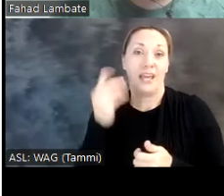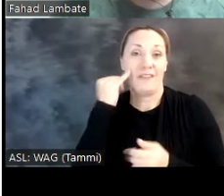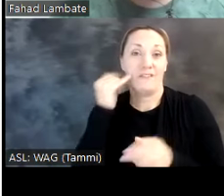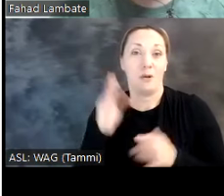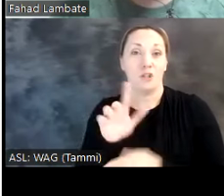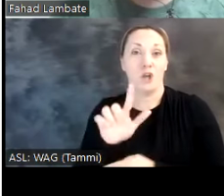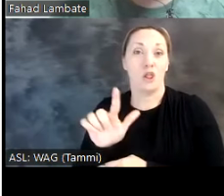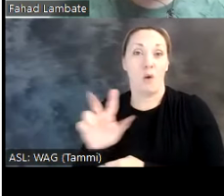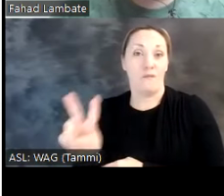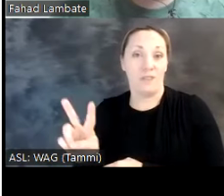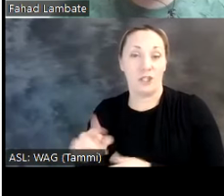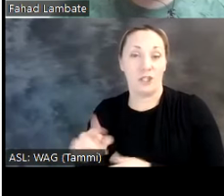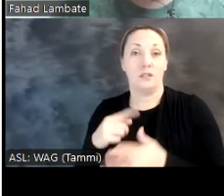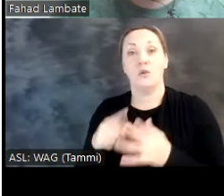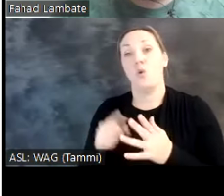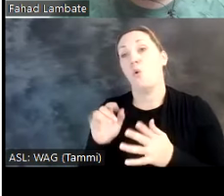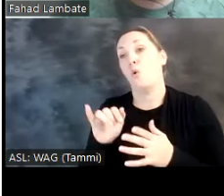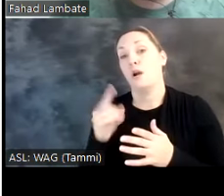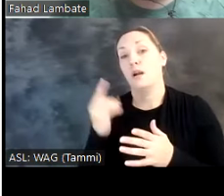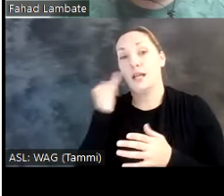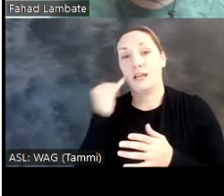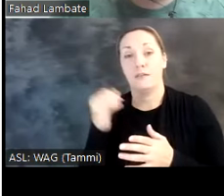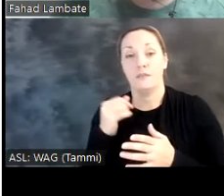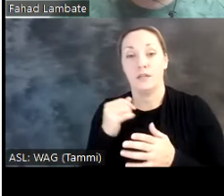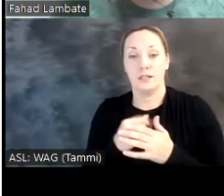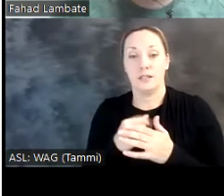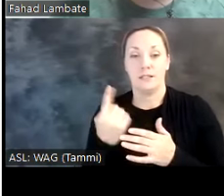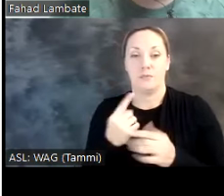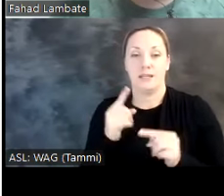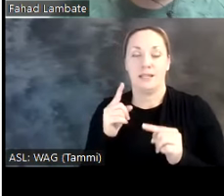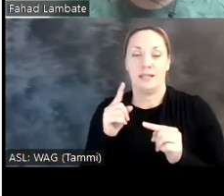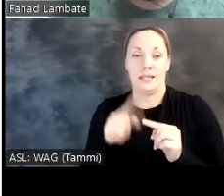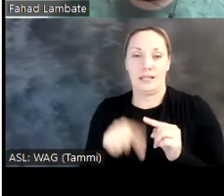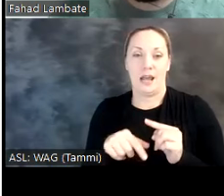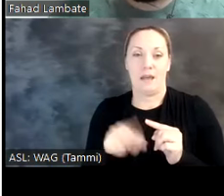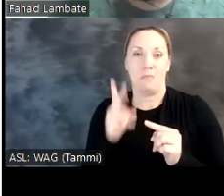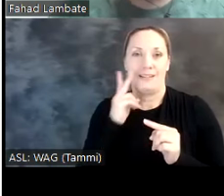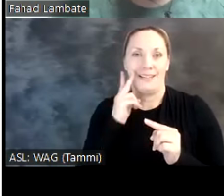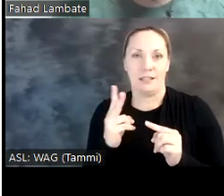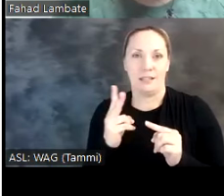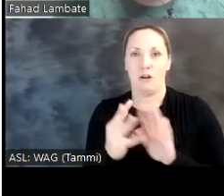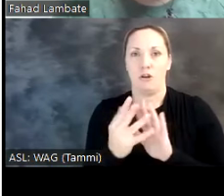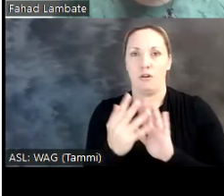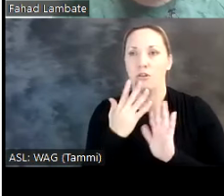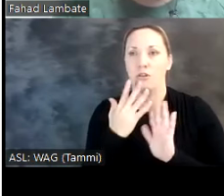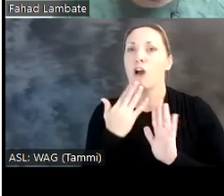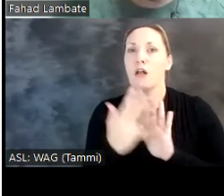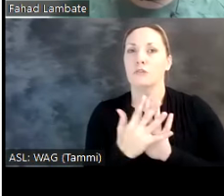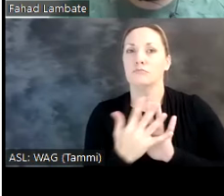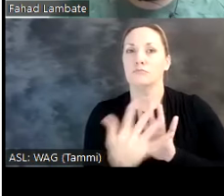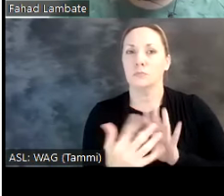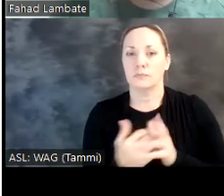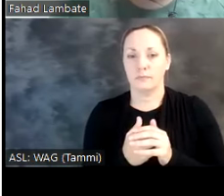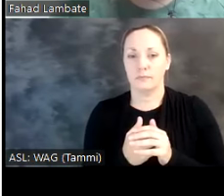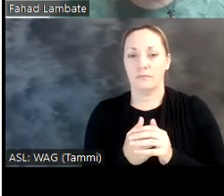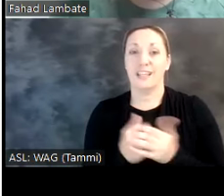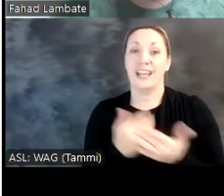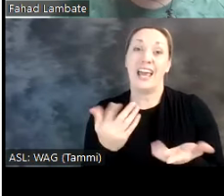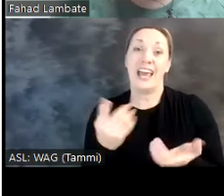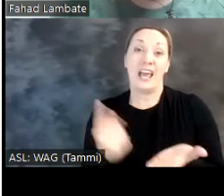someone who is unable to perceive the color as well, and even elderly people,